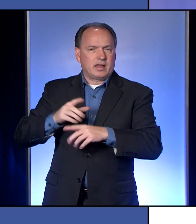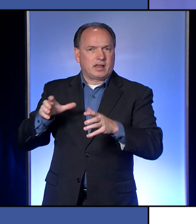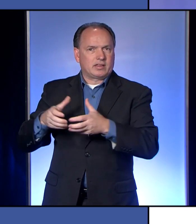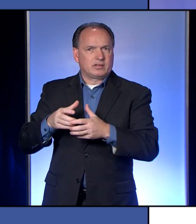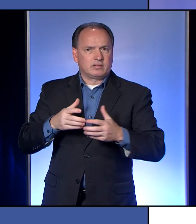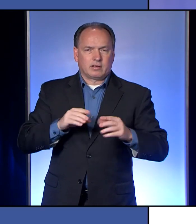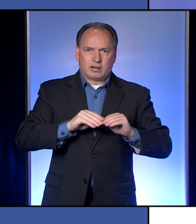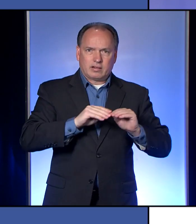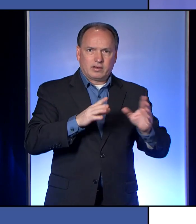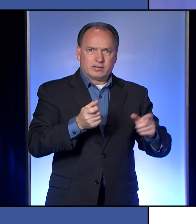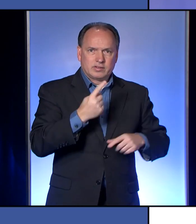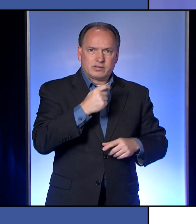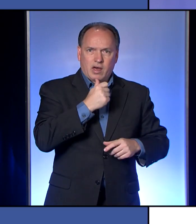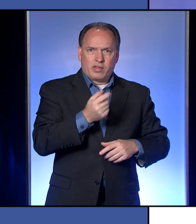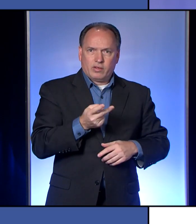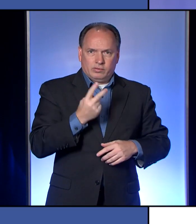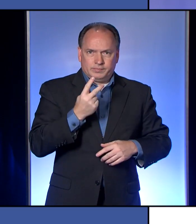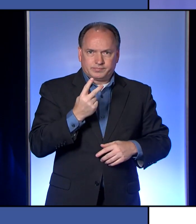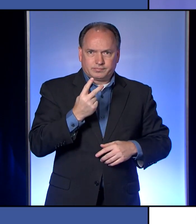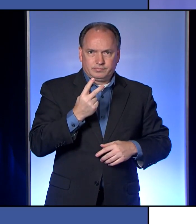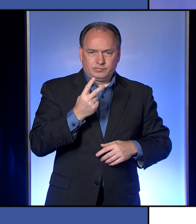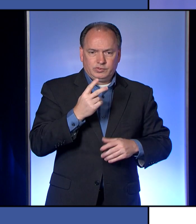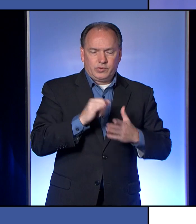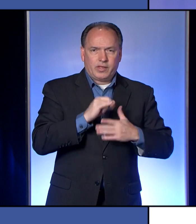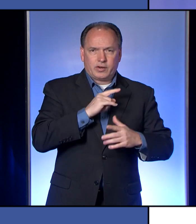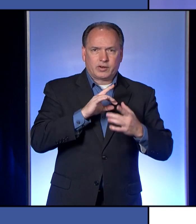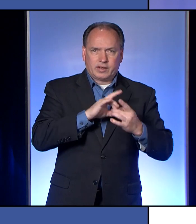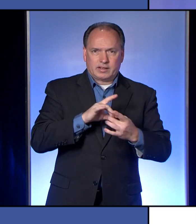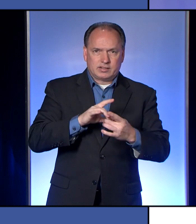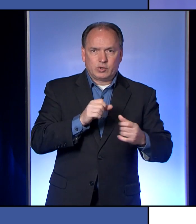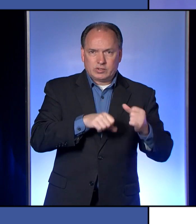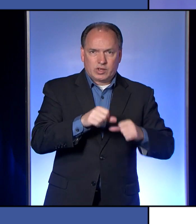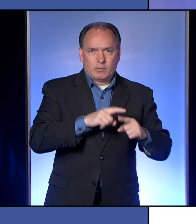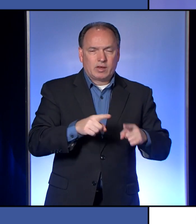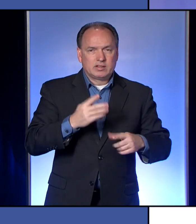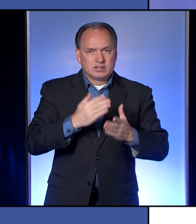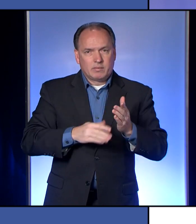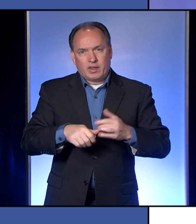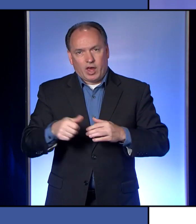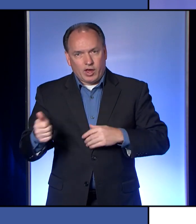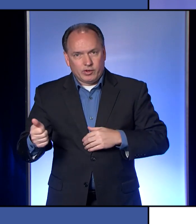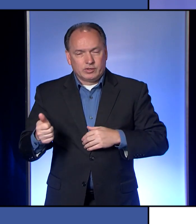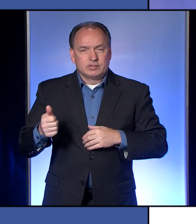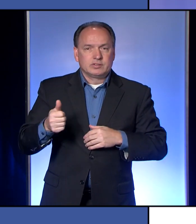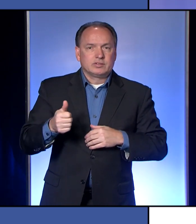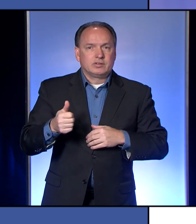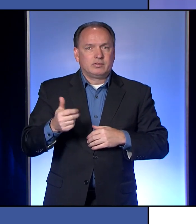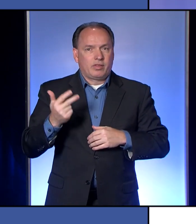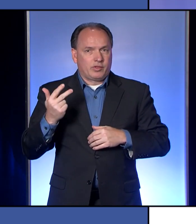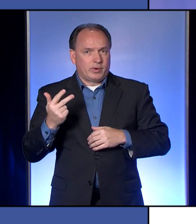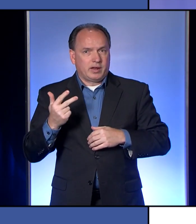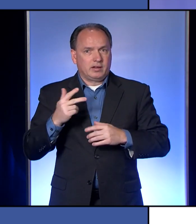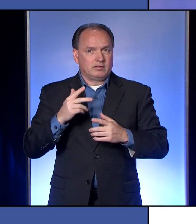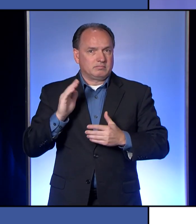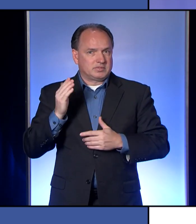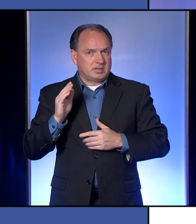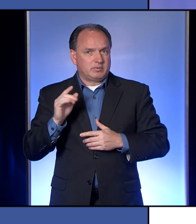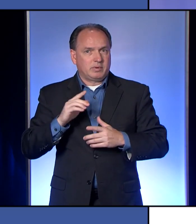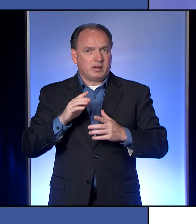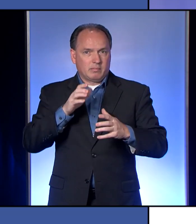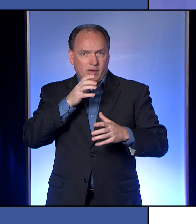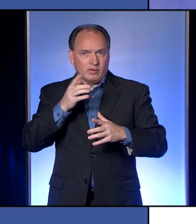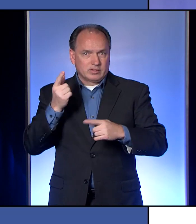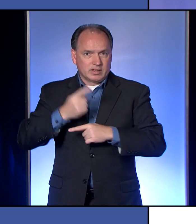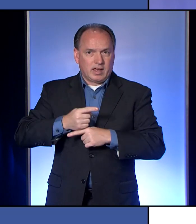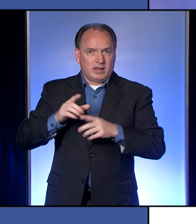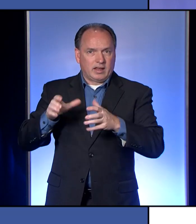this. Not the two that are connected to each other, but you said that some of the other 3 cases today appear to be from Mother's Day gatherings?